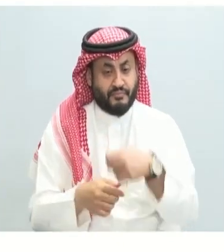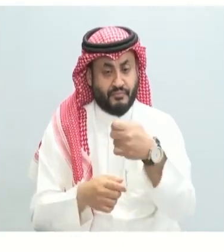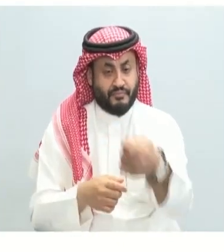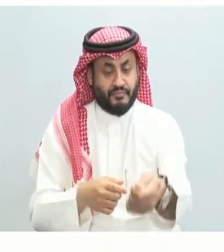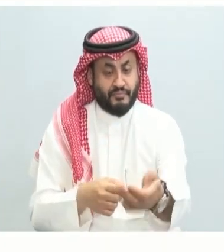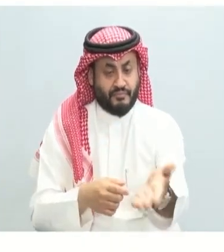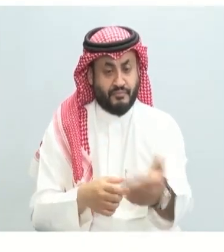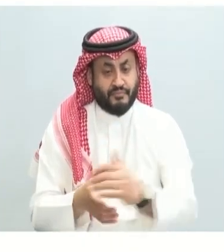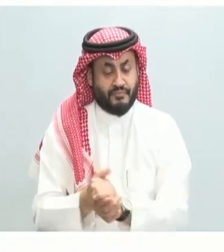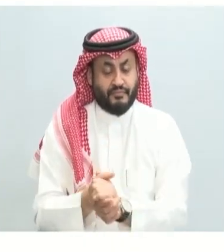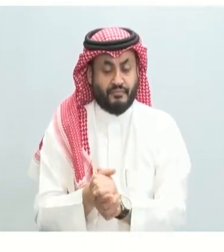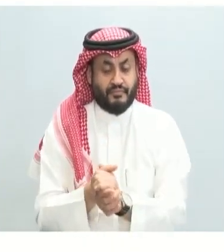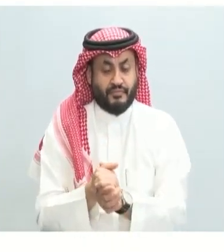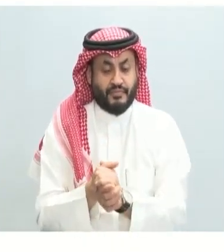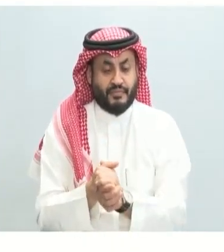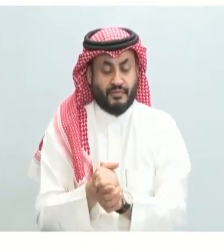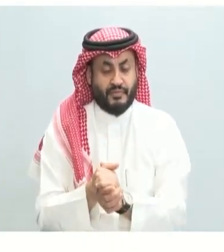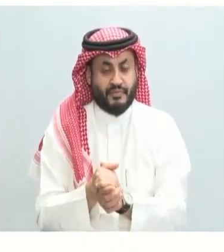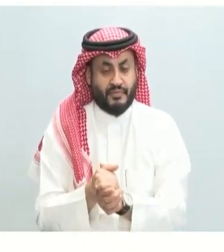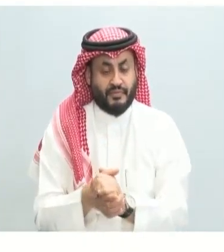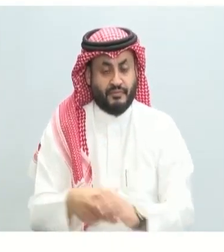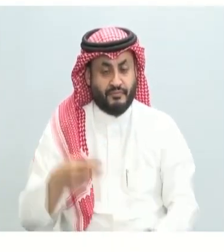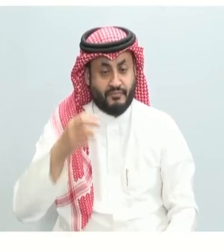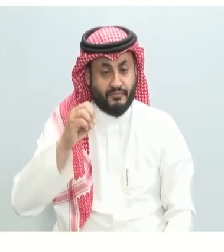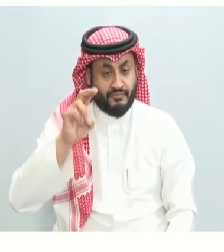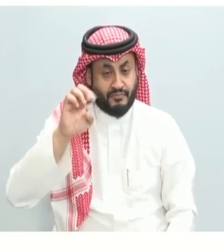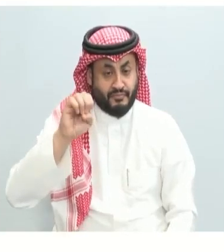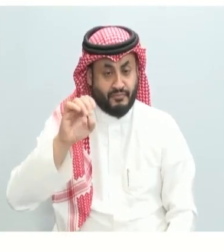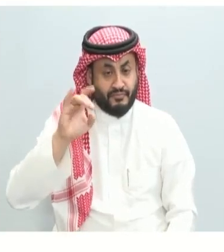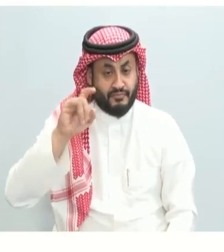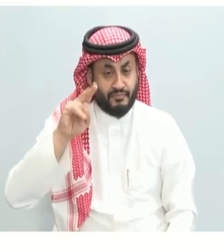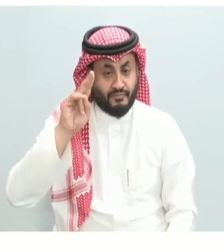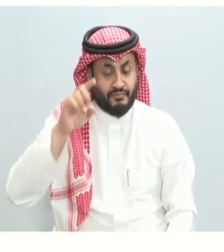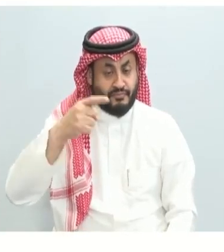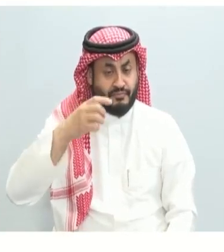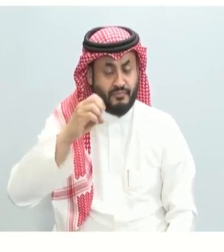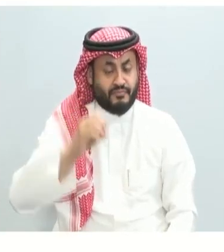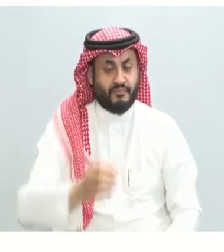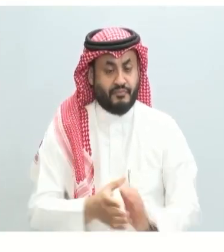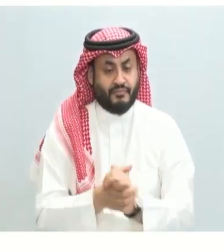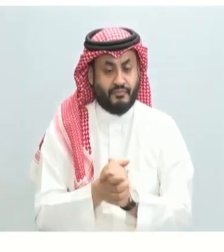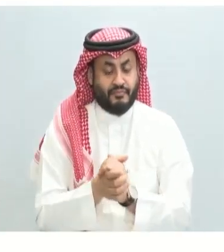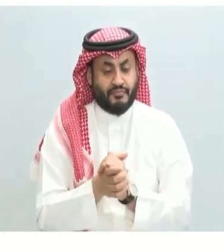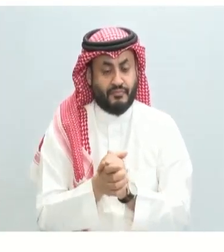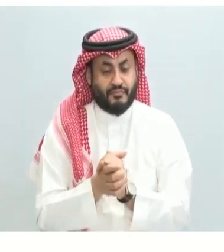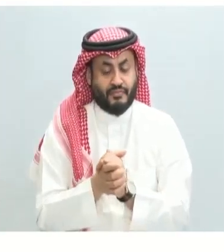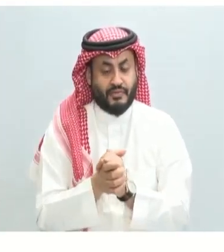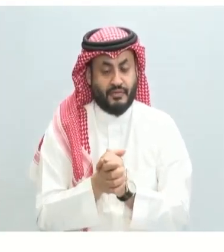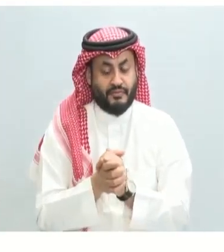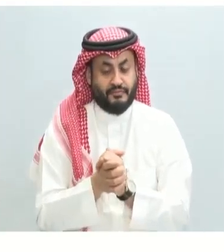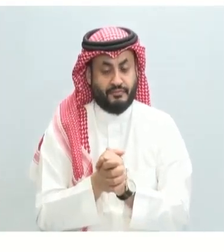here you go. Here you go, this is the paper. Here you go, this is the